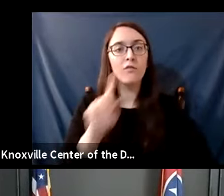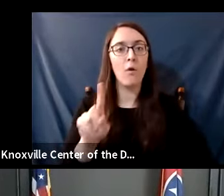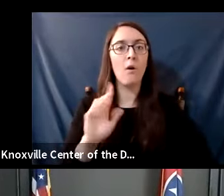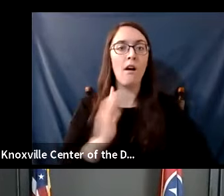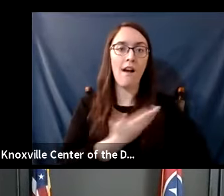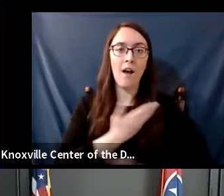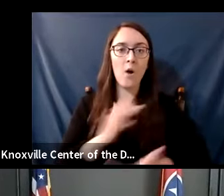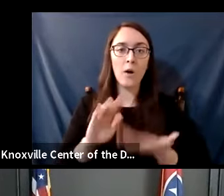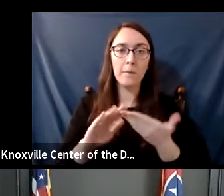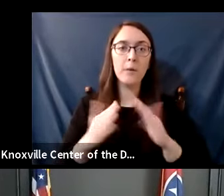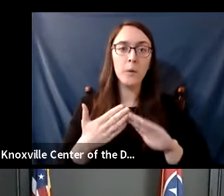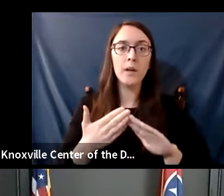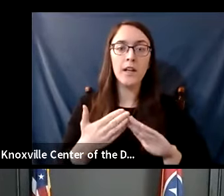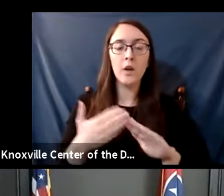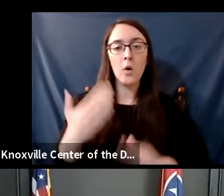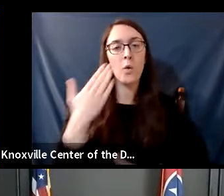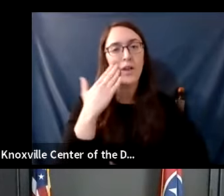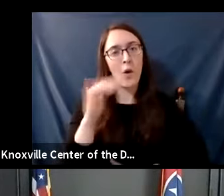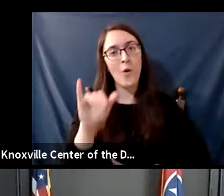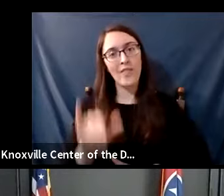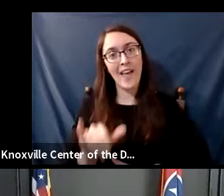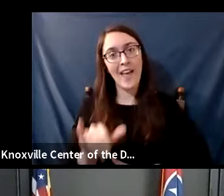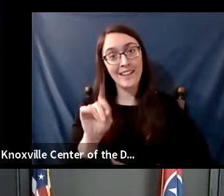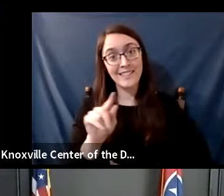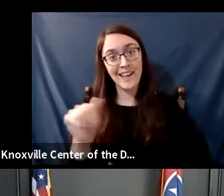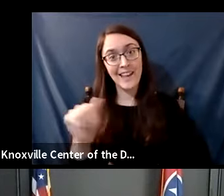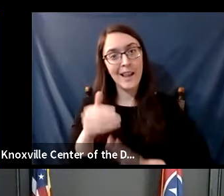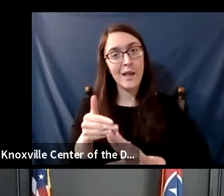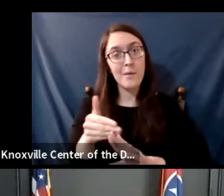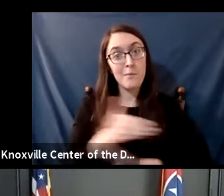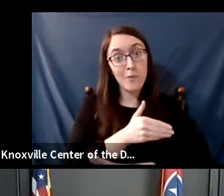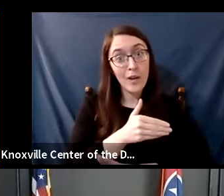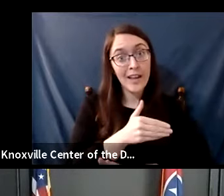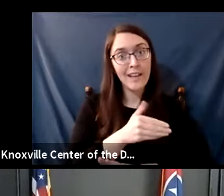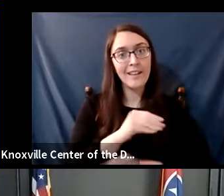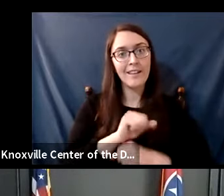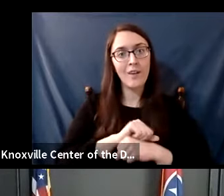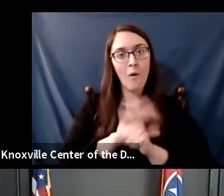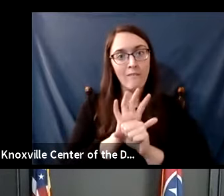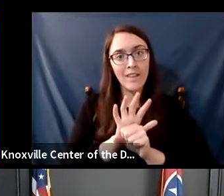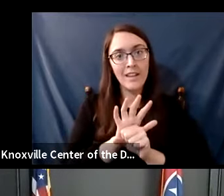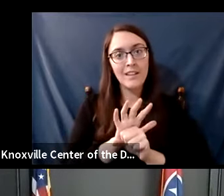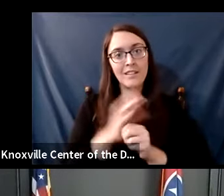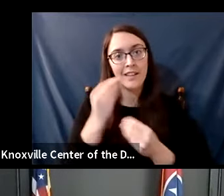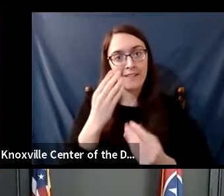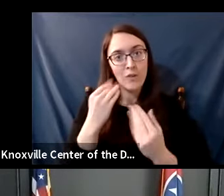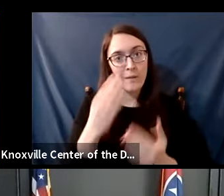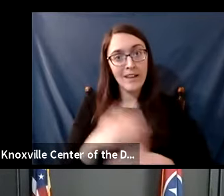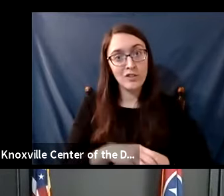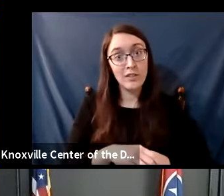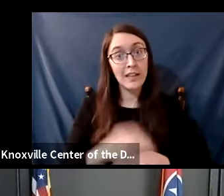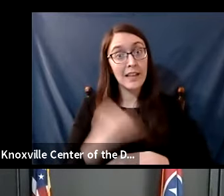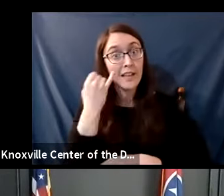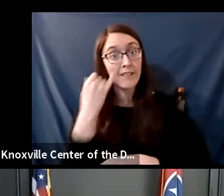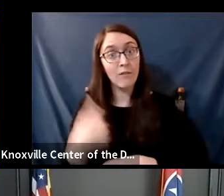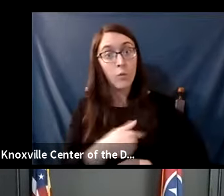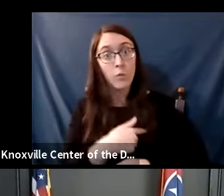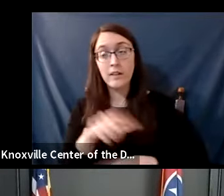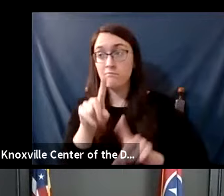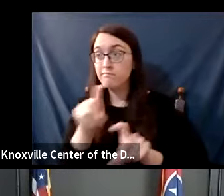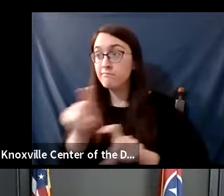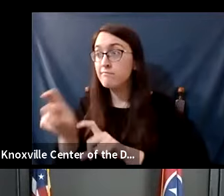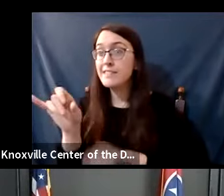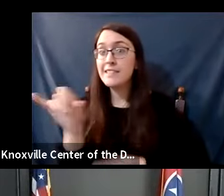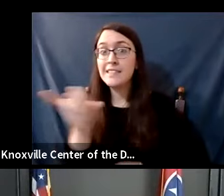So we know this is pre-pandemic data, so we anticipate that probably were we to take the same data now, we would see